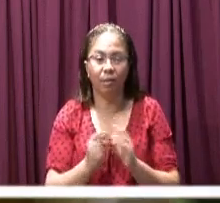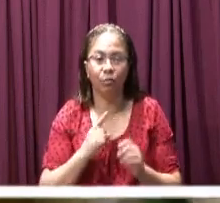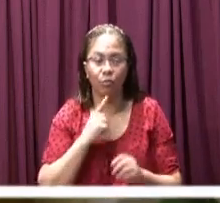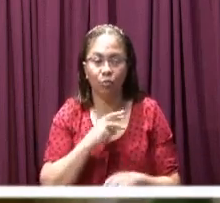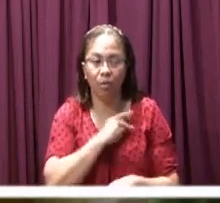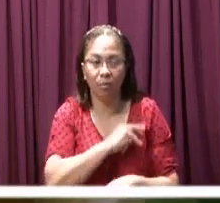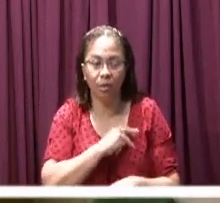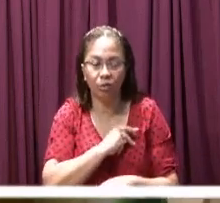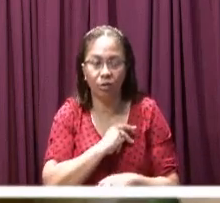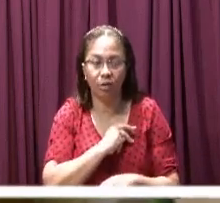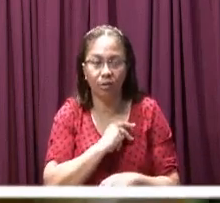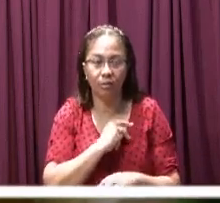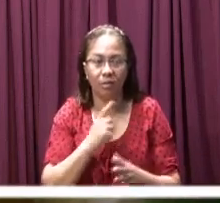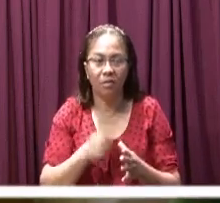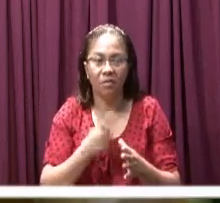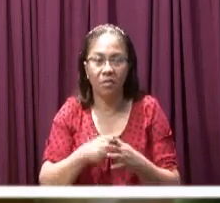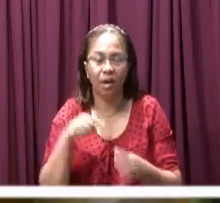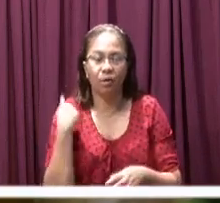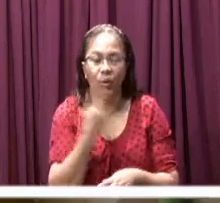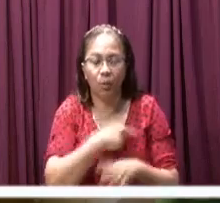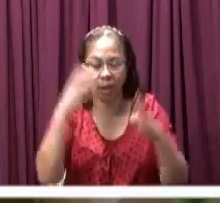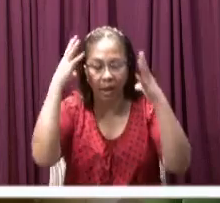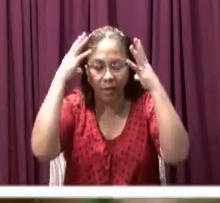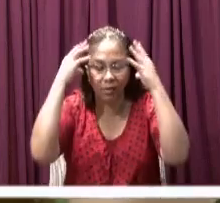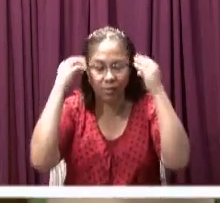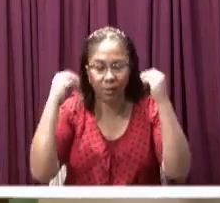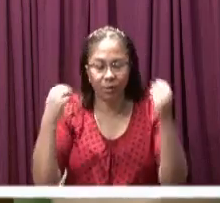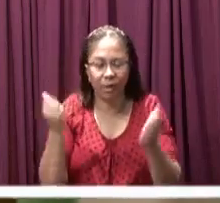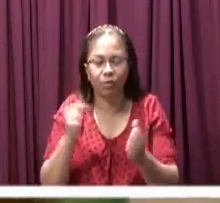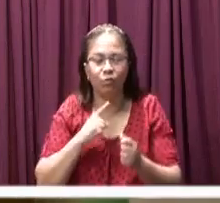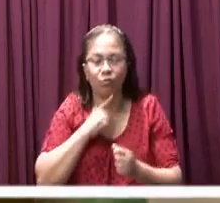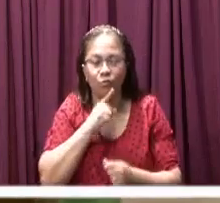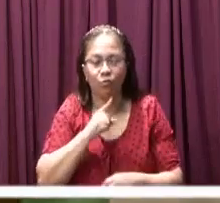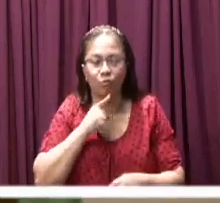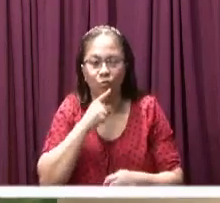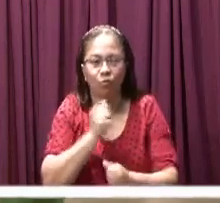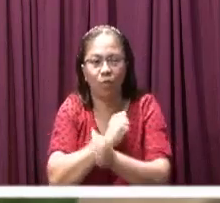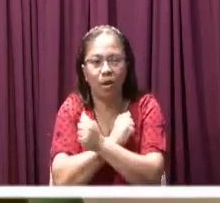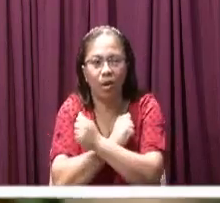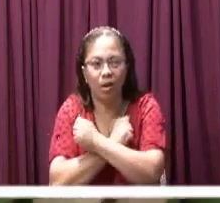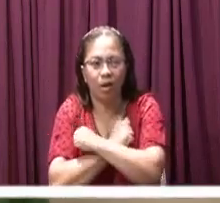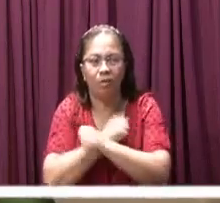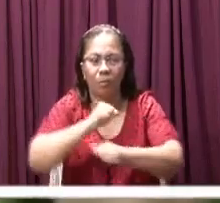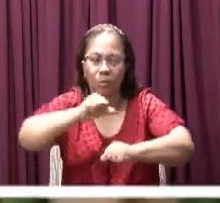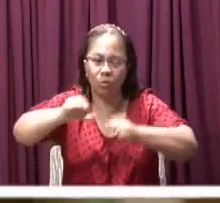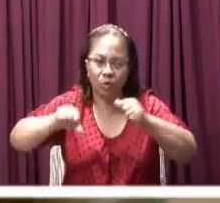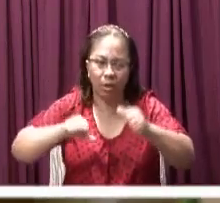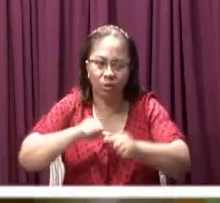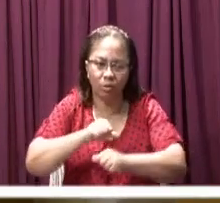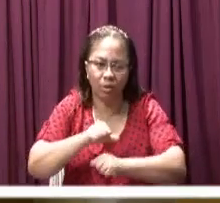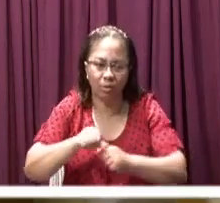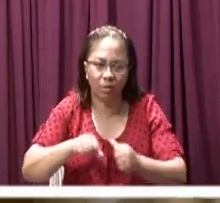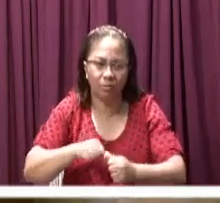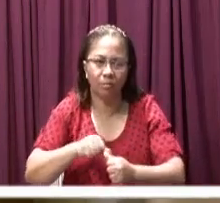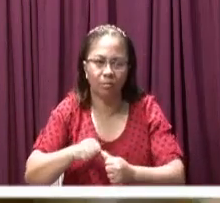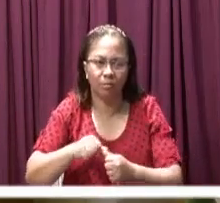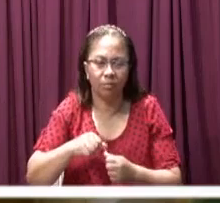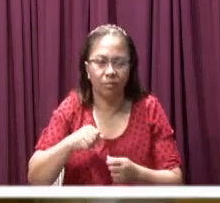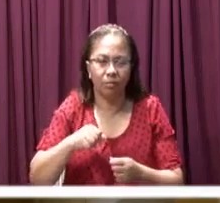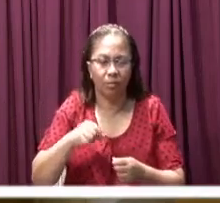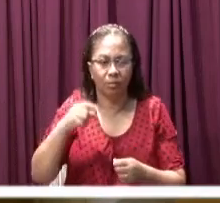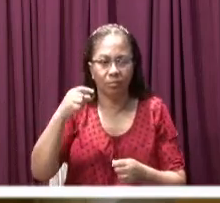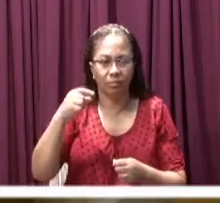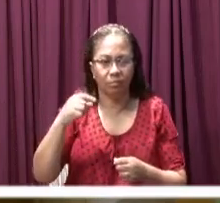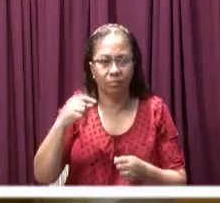family what we experience is this unconditional love given to each other so that no one